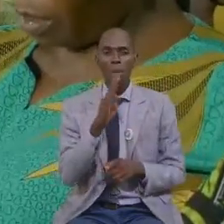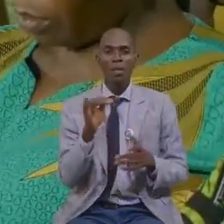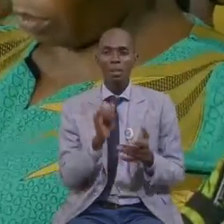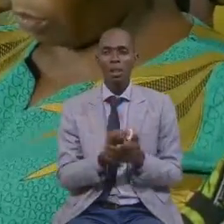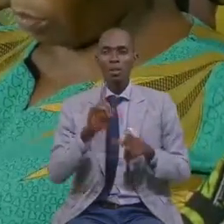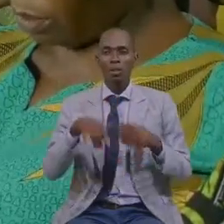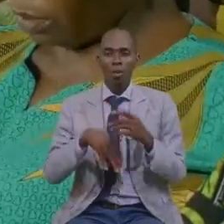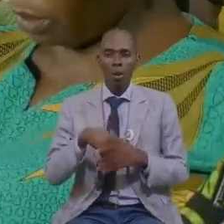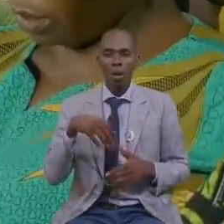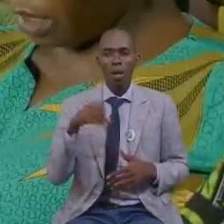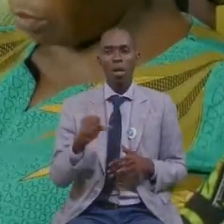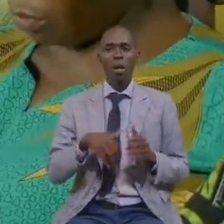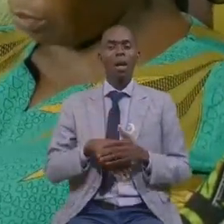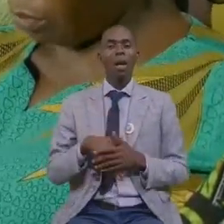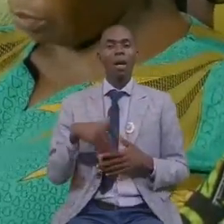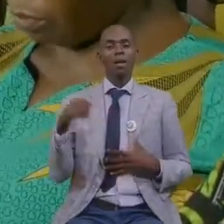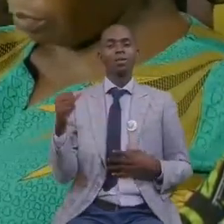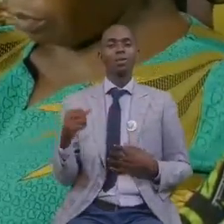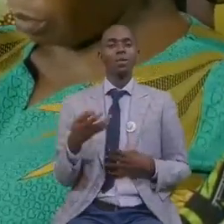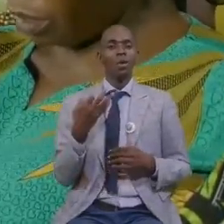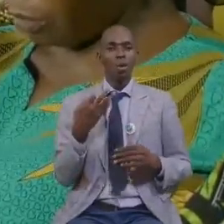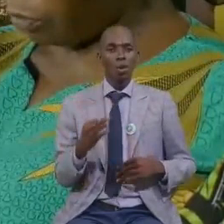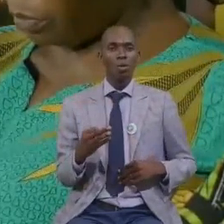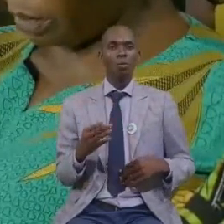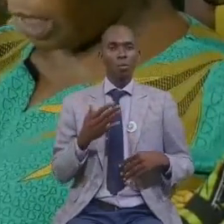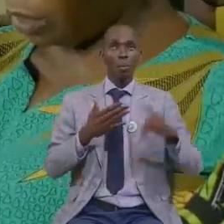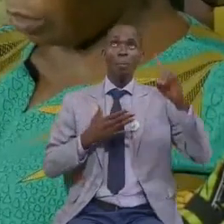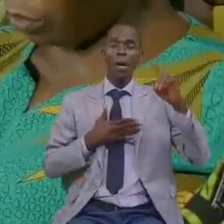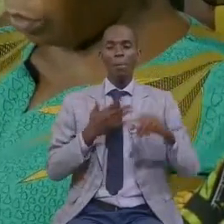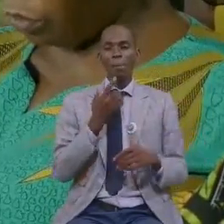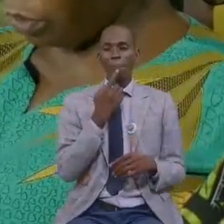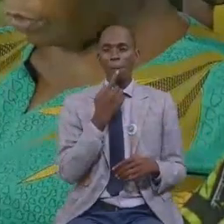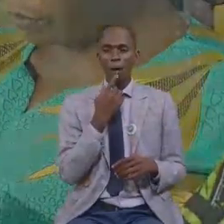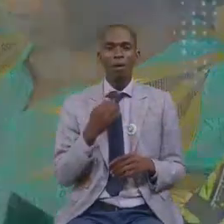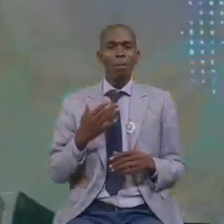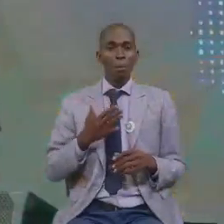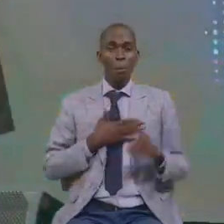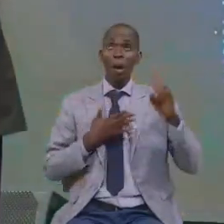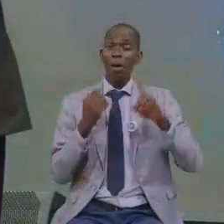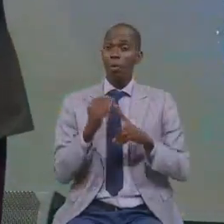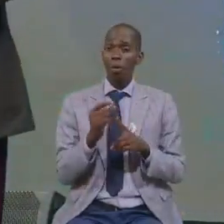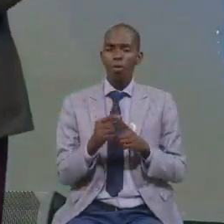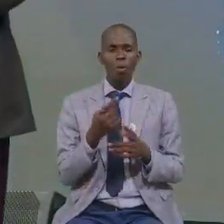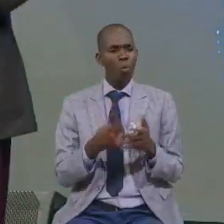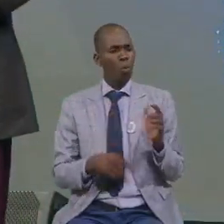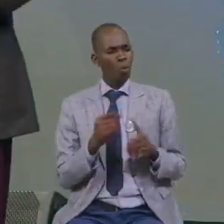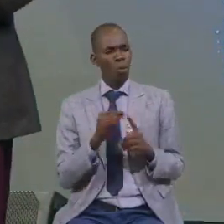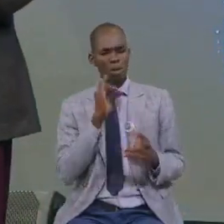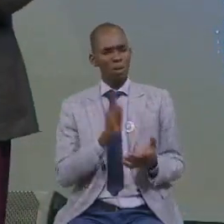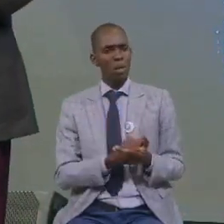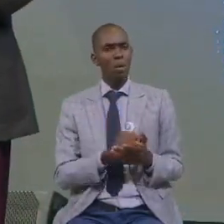goeth forth out of my mouth. My word, what word is that? The word of